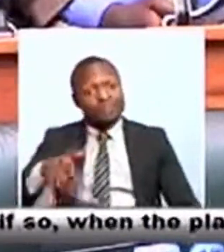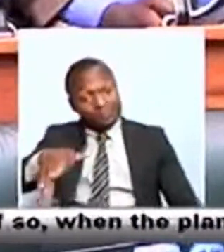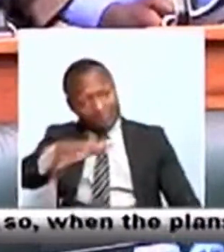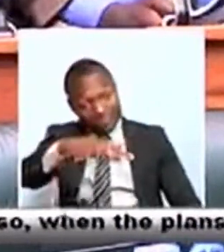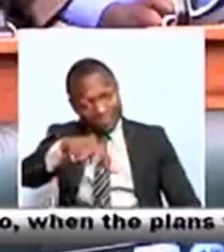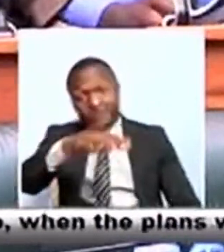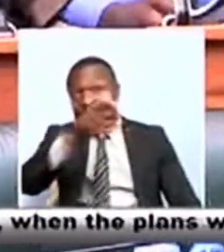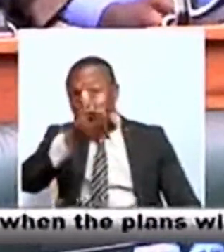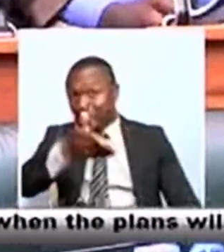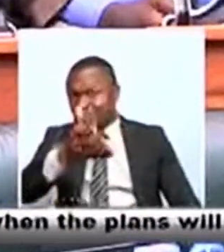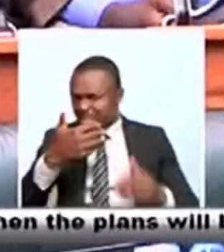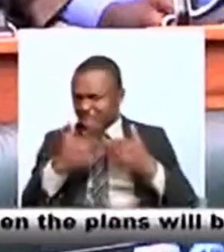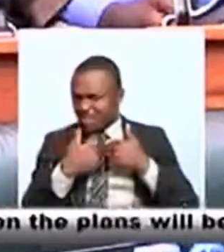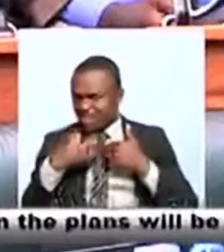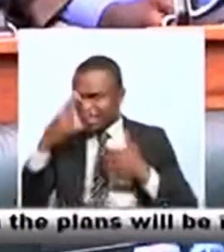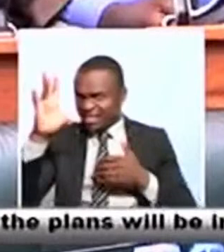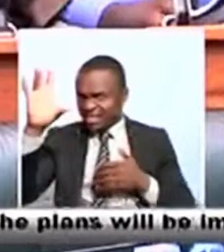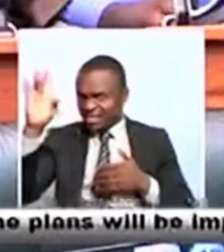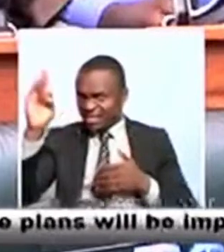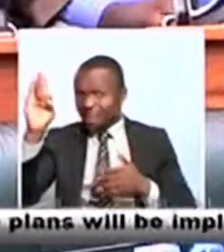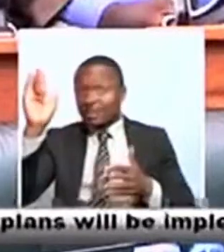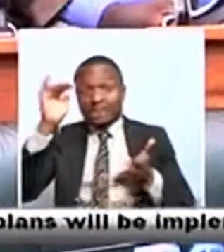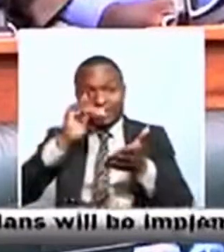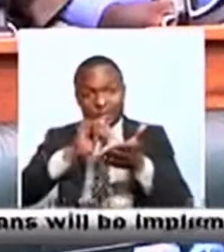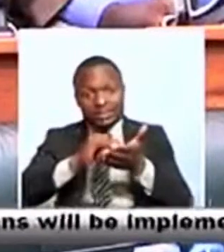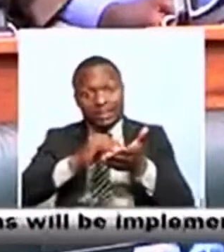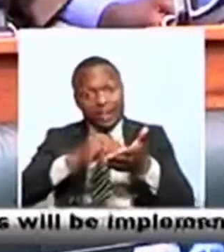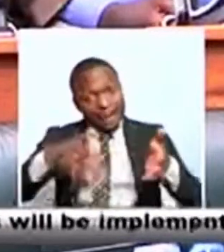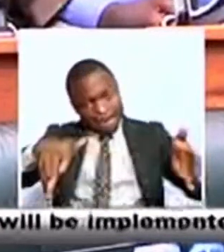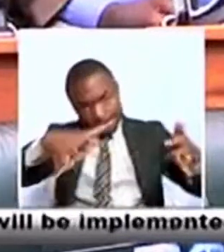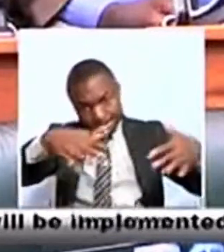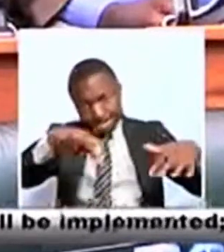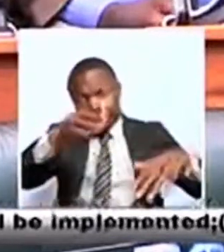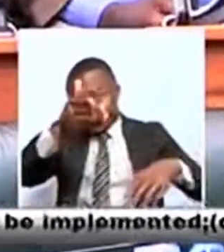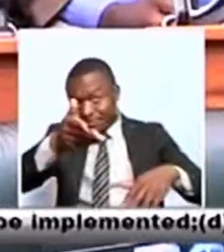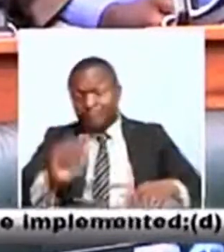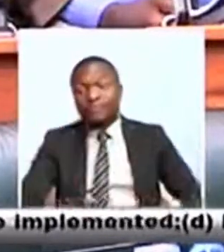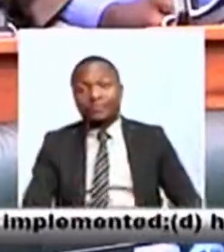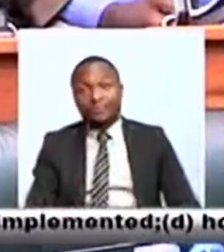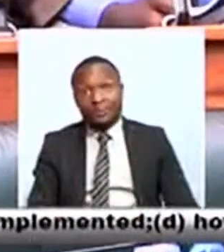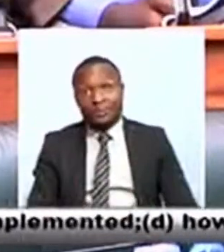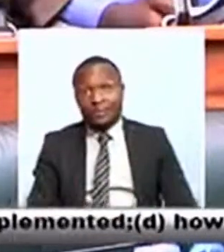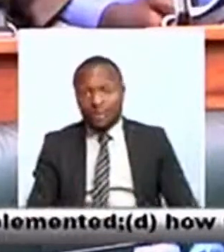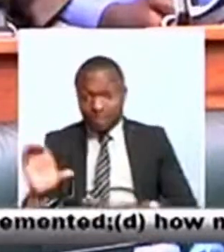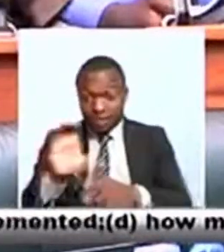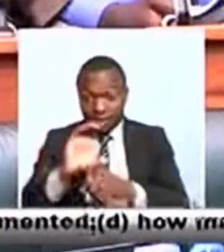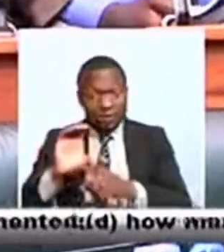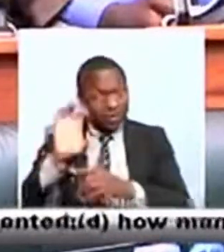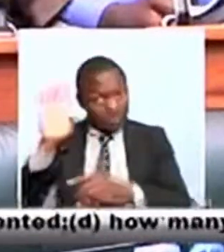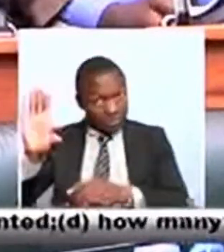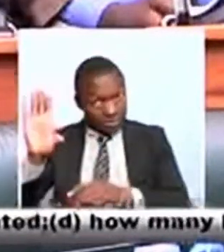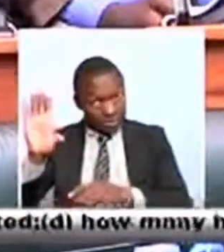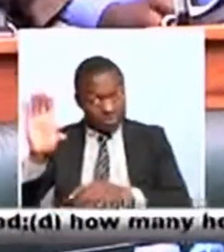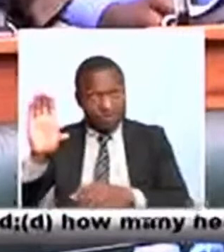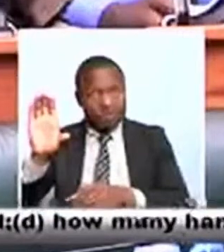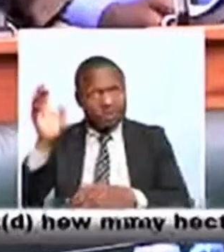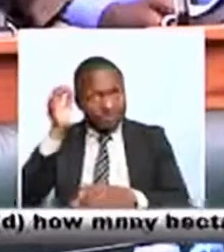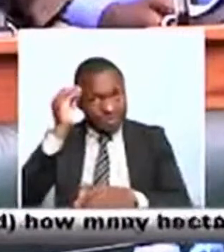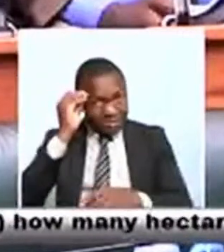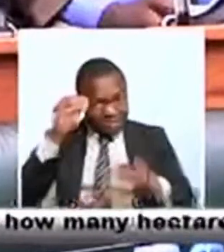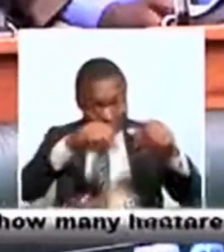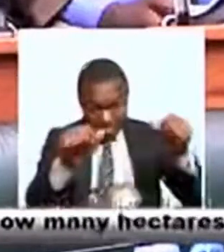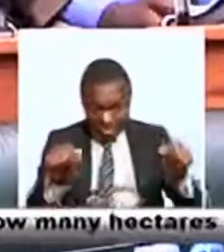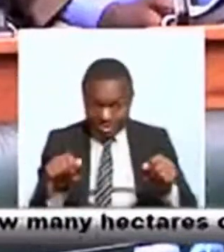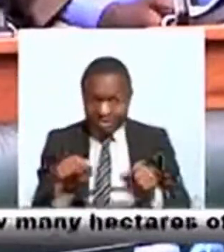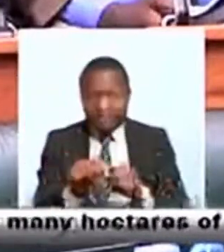about 17,000 around. And that's not peculiar to Copper Belt. As you know, much of the areas in